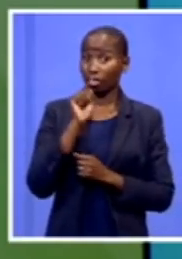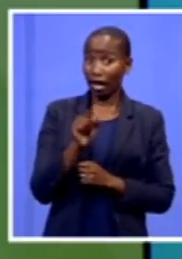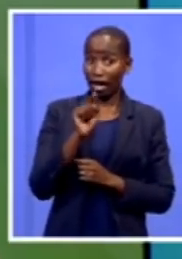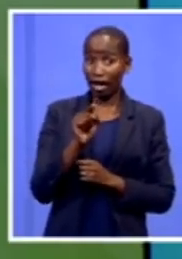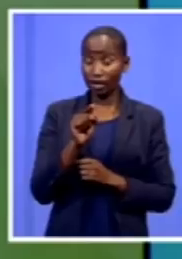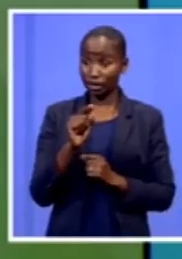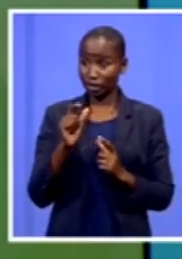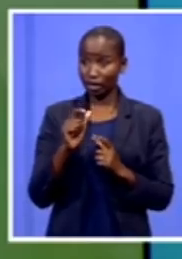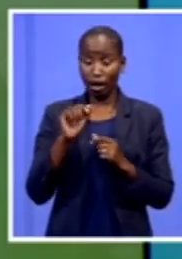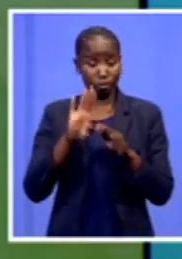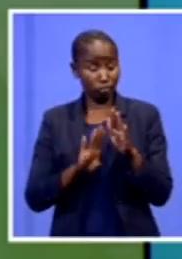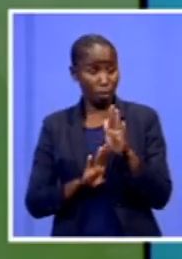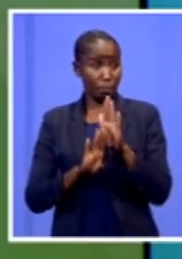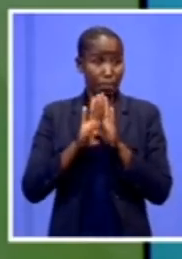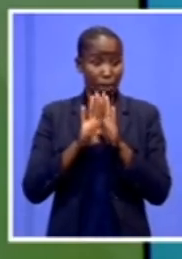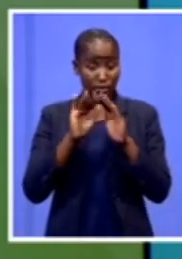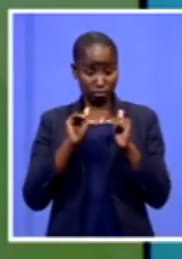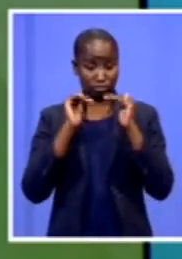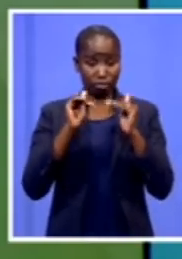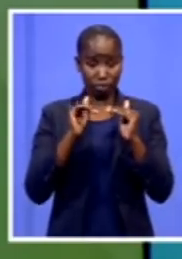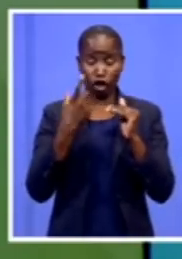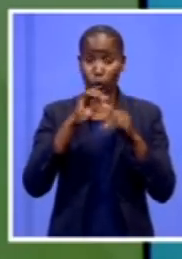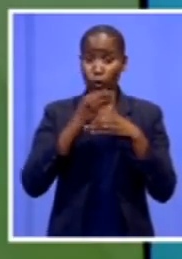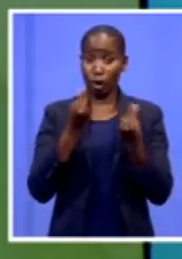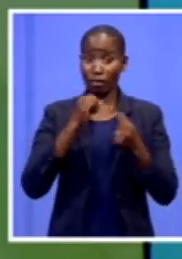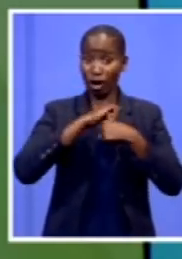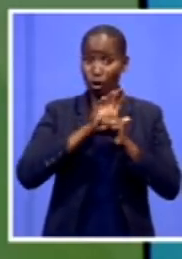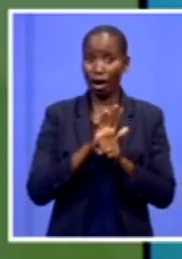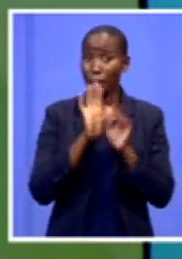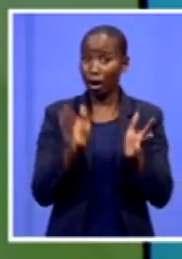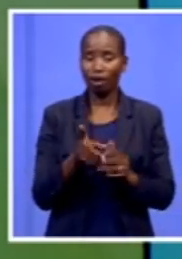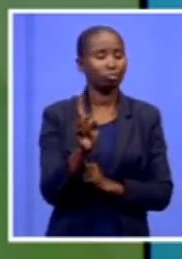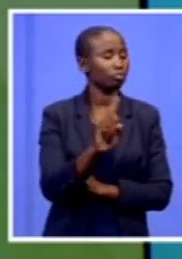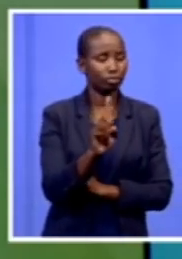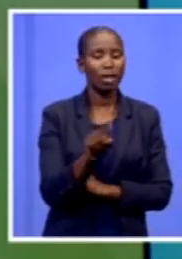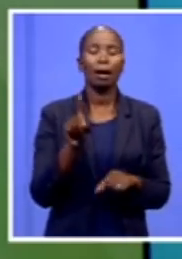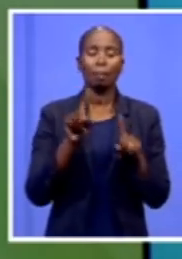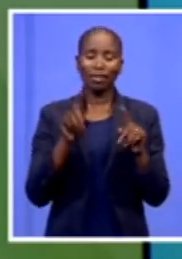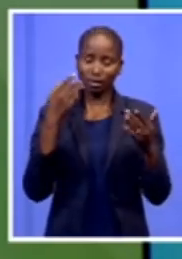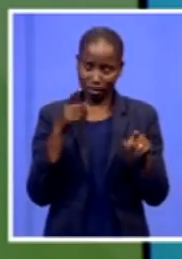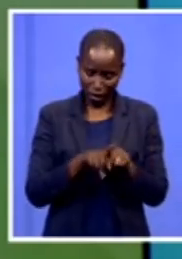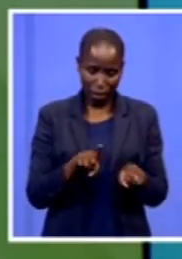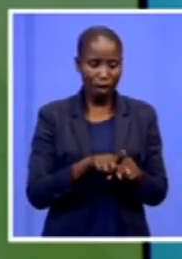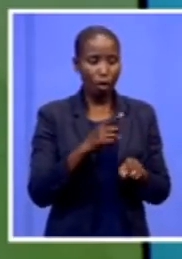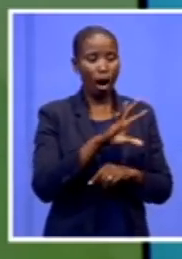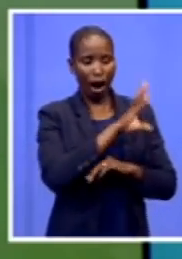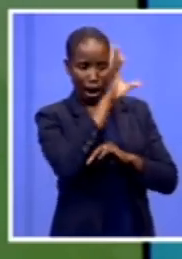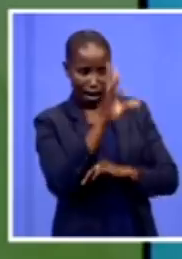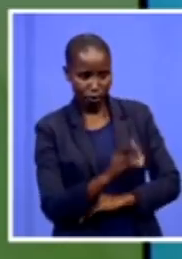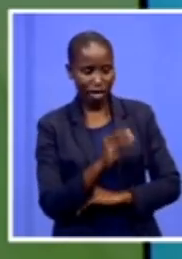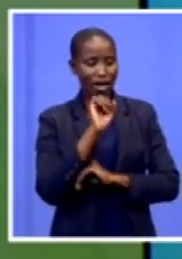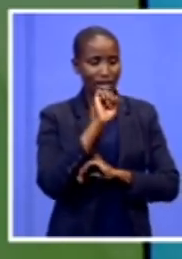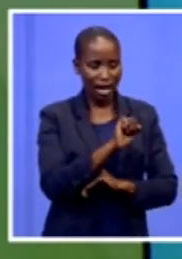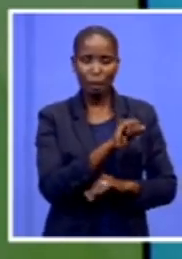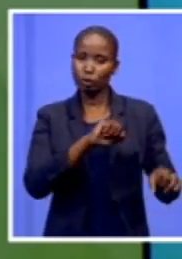pandemic, but also as a major step forward in Africa's strategic sovereignty when it